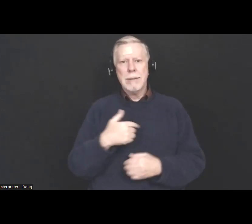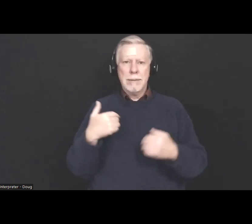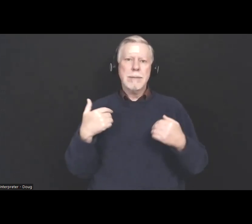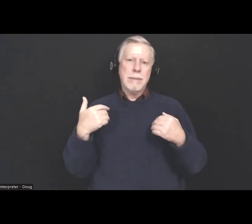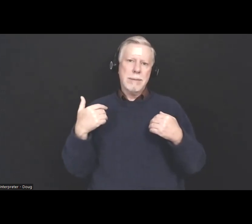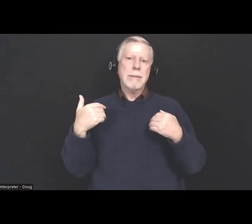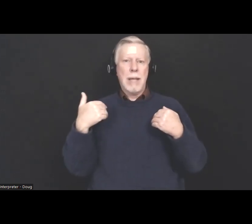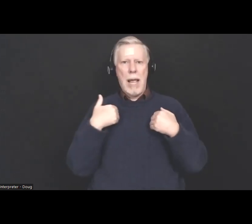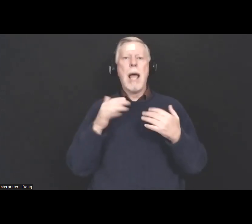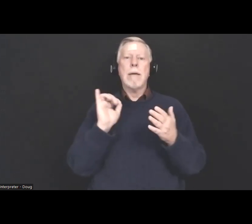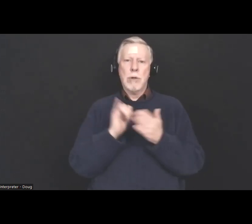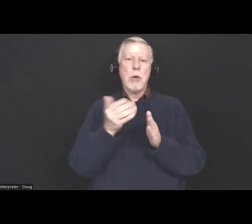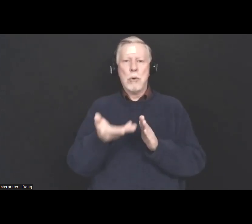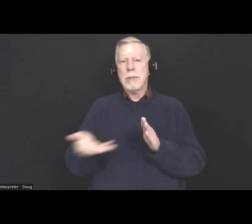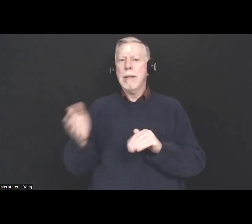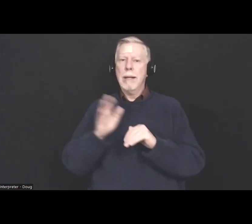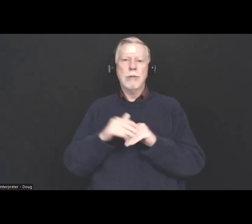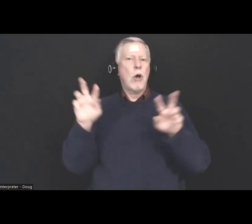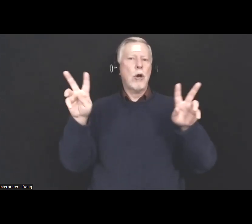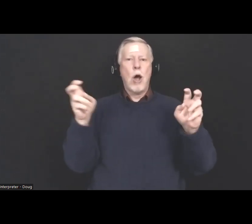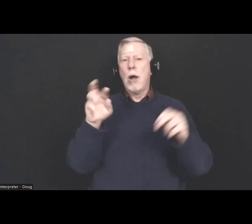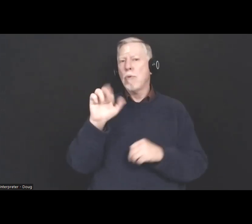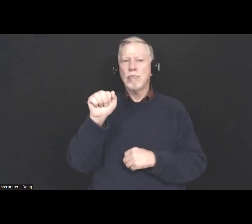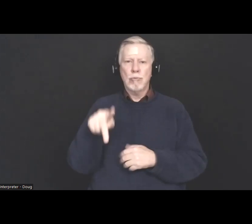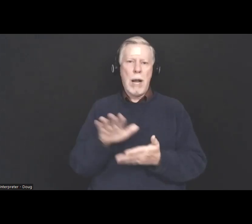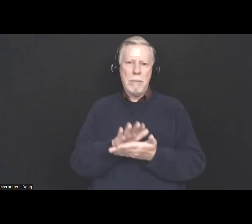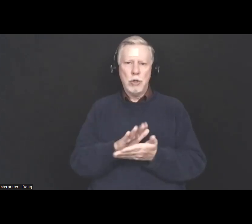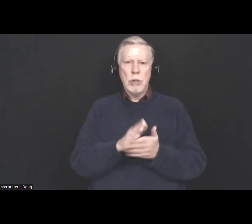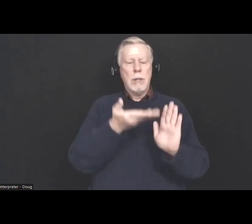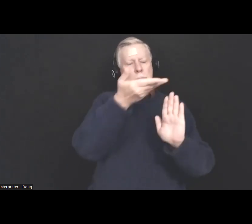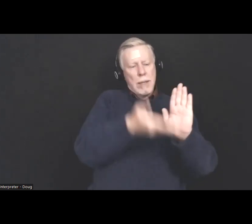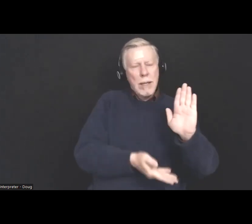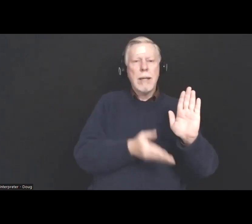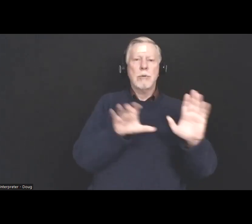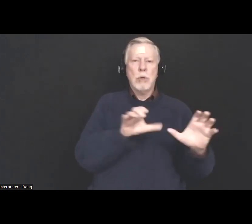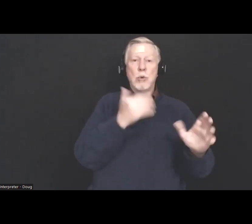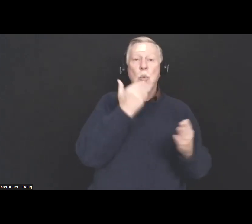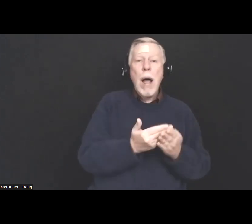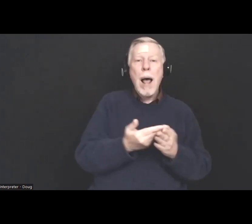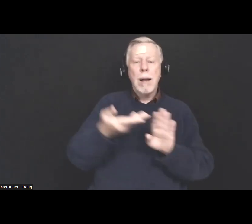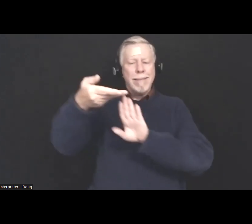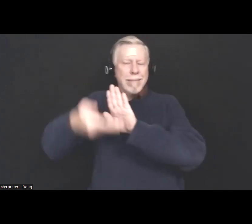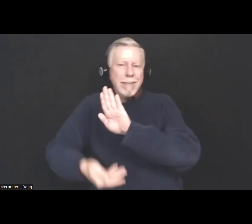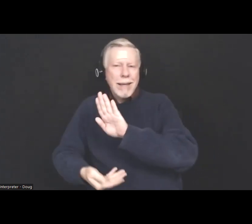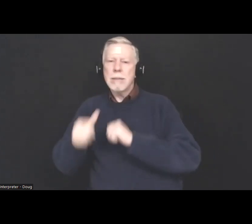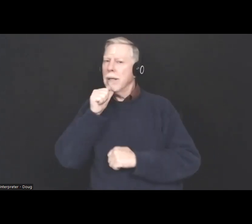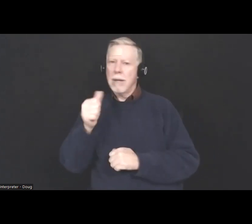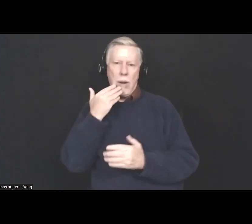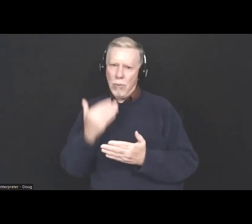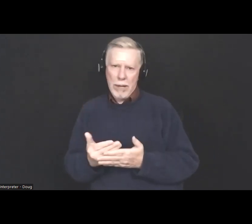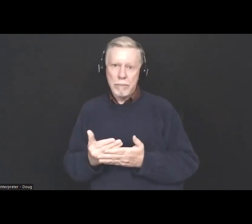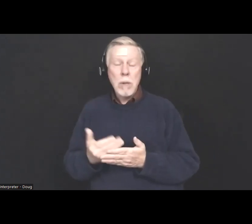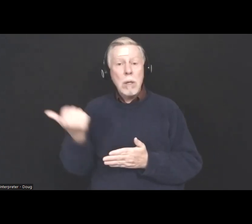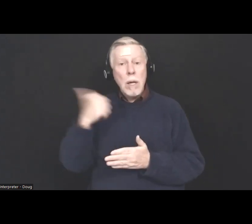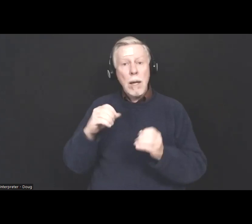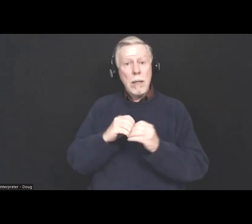quote, rap sheet that we did really well and that we didn't do so well. So other people from that group or the final group, I think